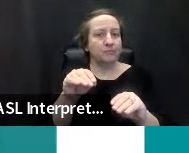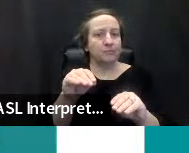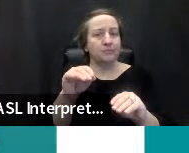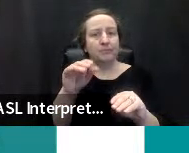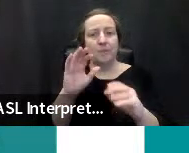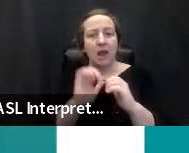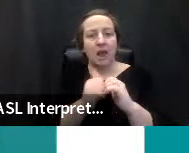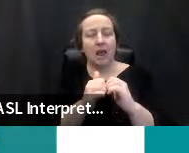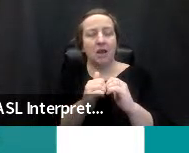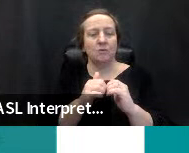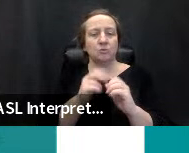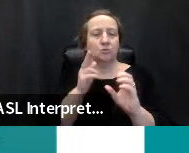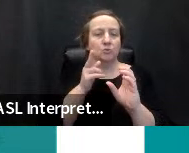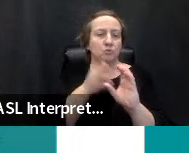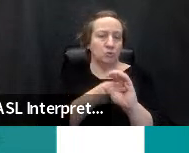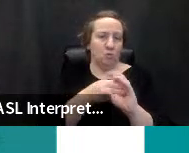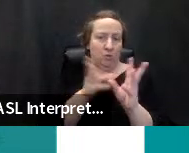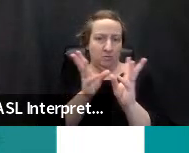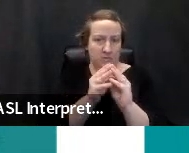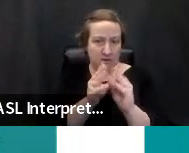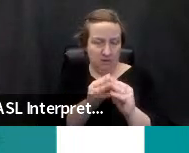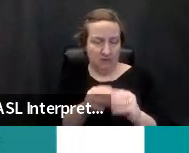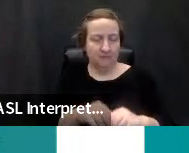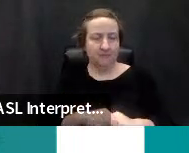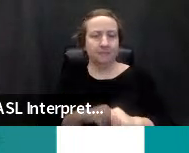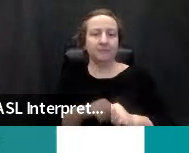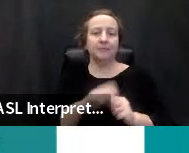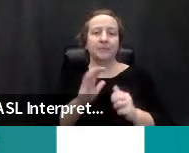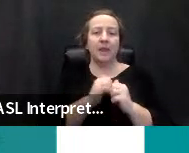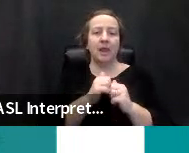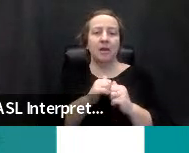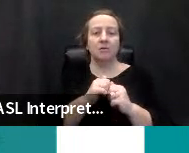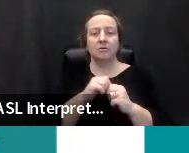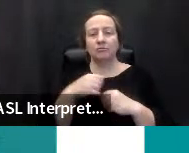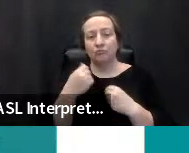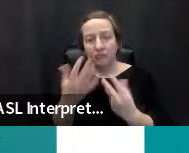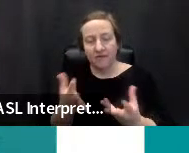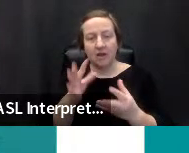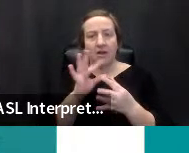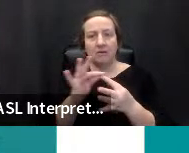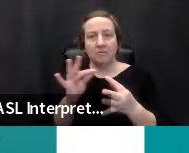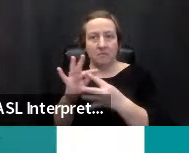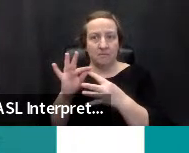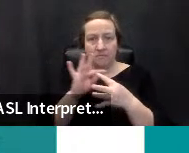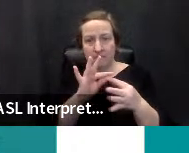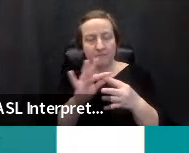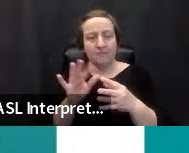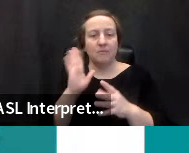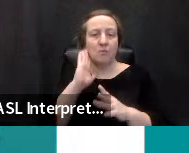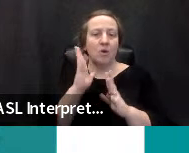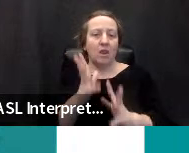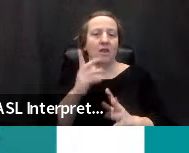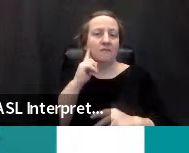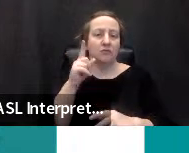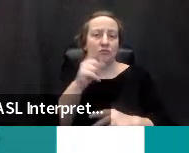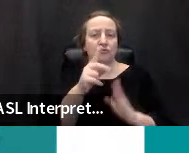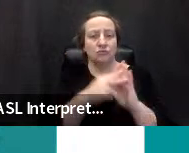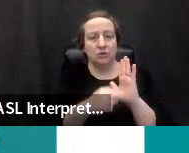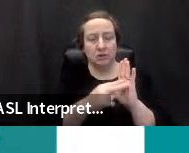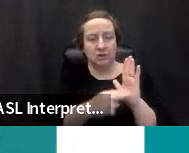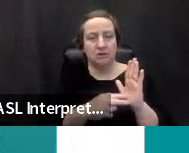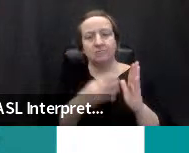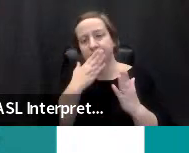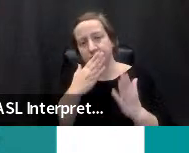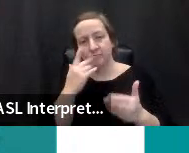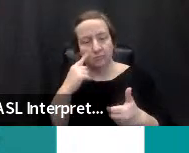way to join the meeting and to provide public comment and leave this up for you to read as needed, and appreciate